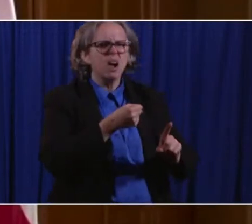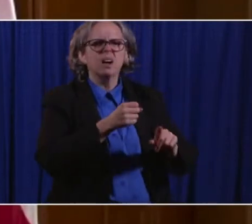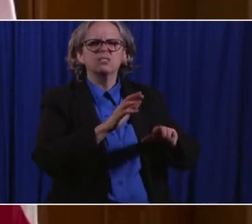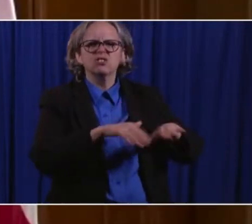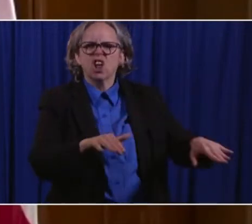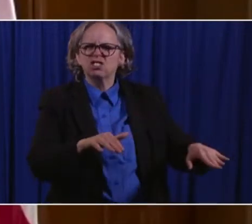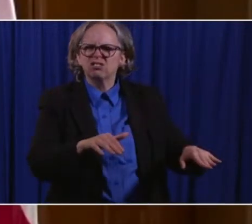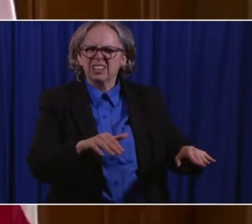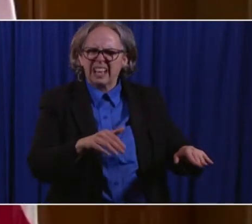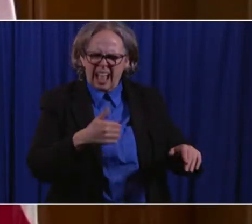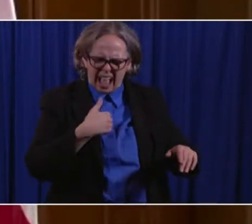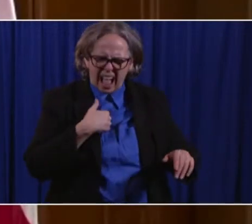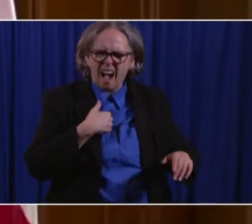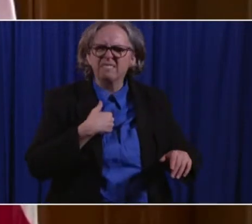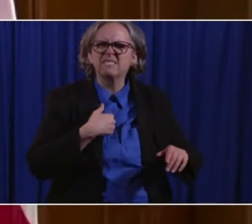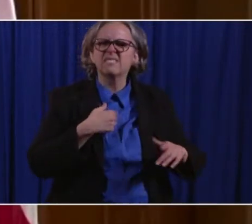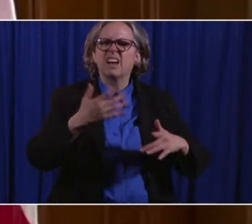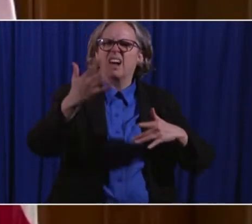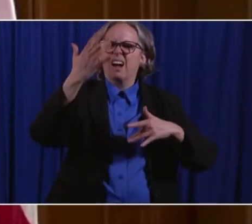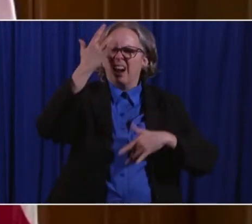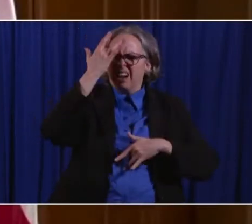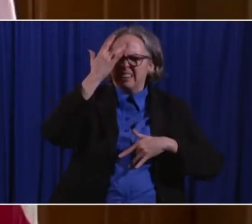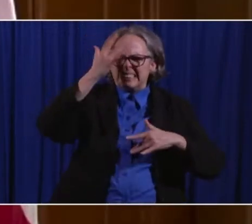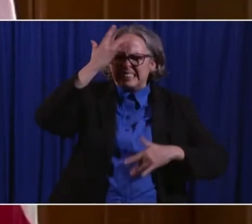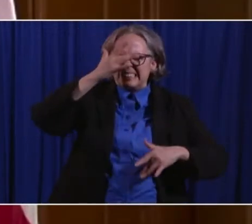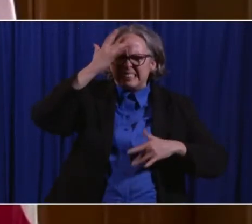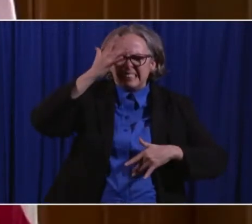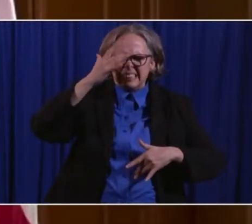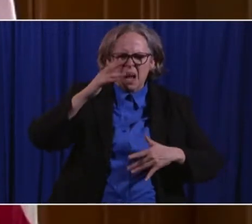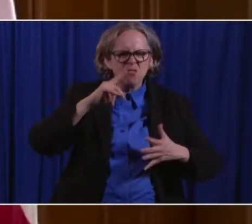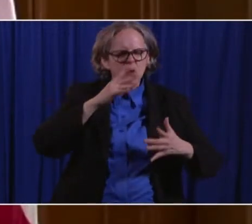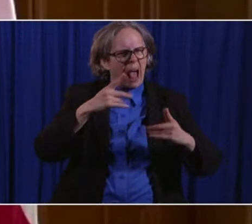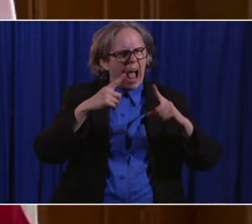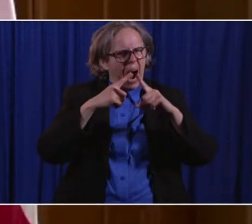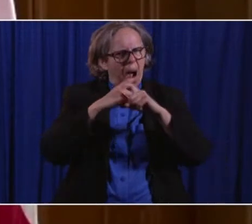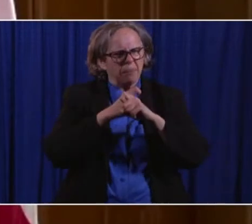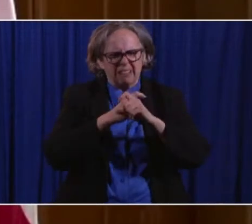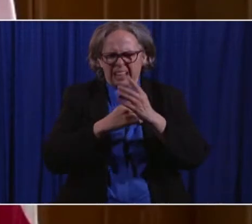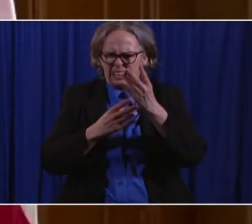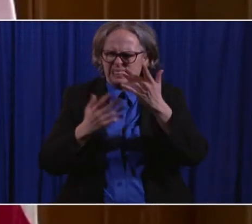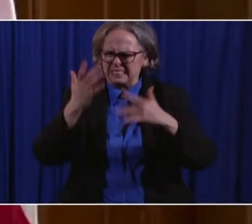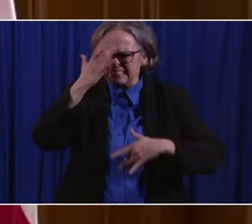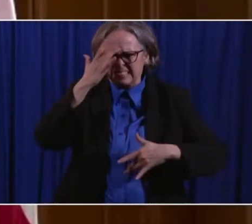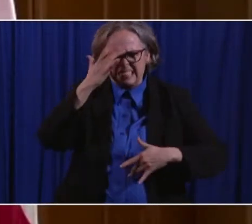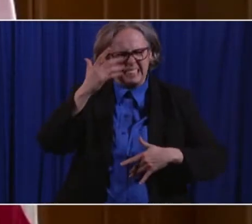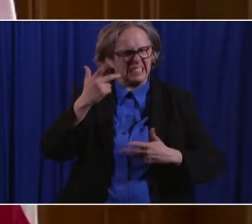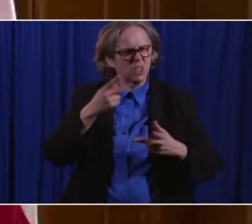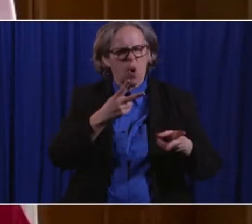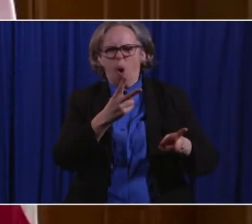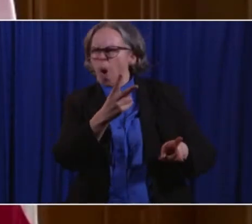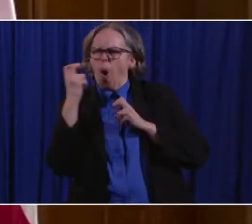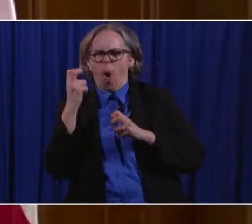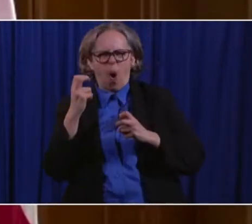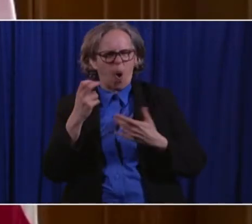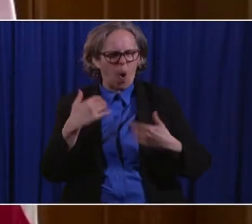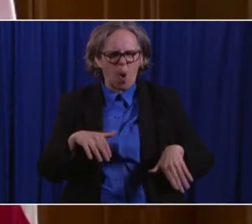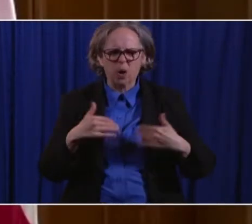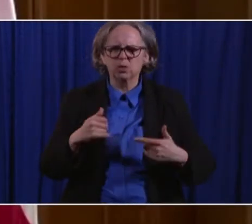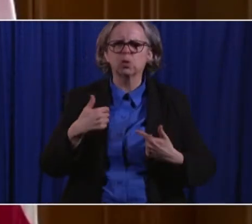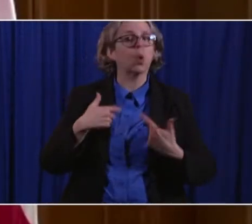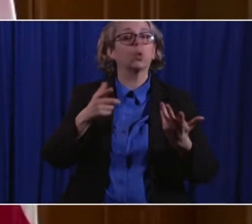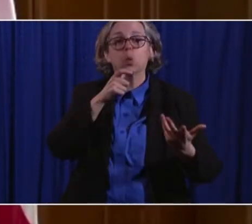complications for children. They can certainly become very, very sick. Today, I've asked Dr. Dustin Fleck, the